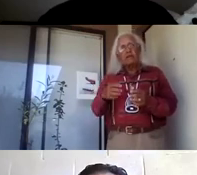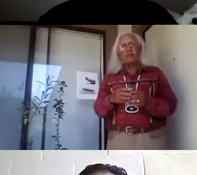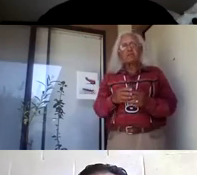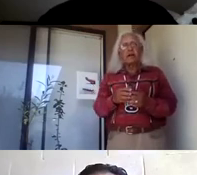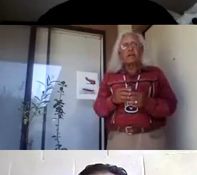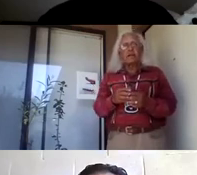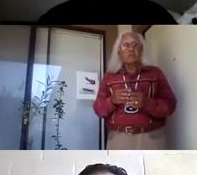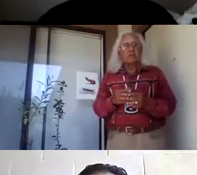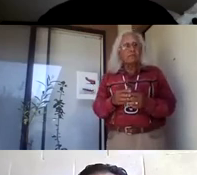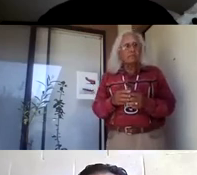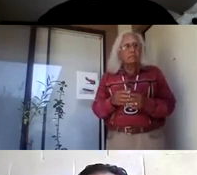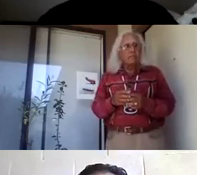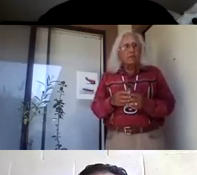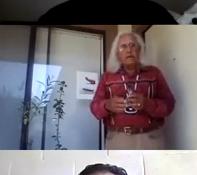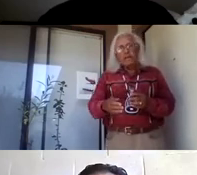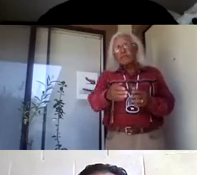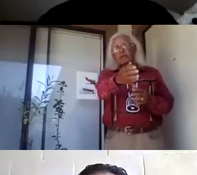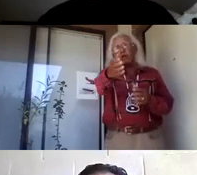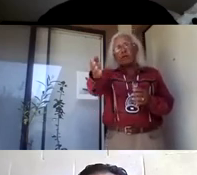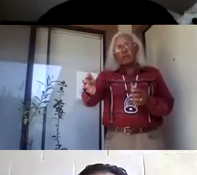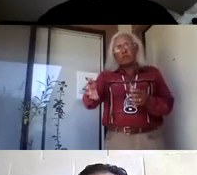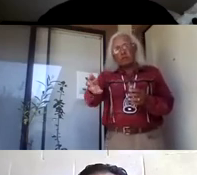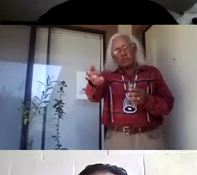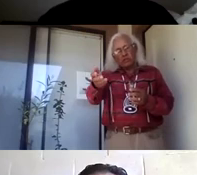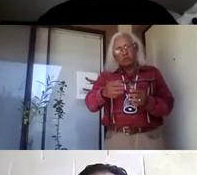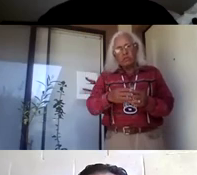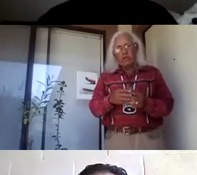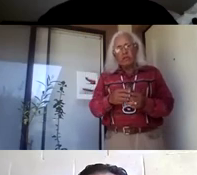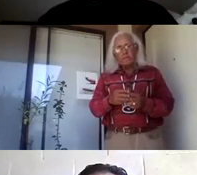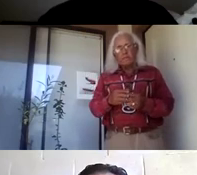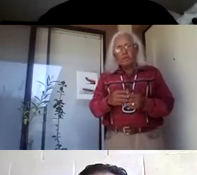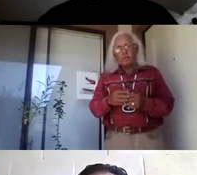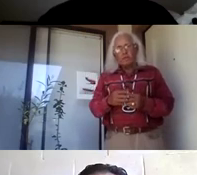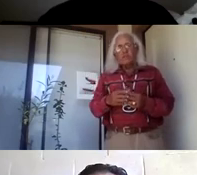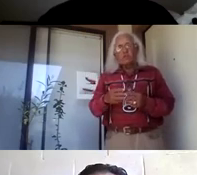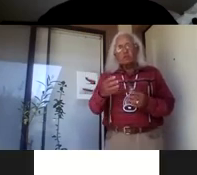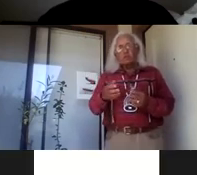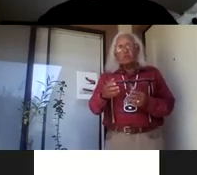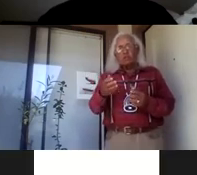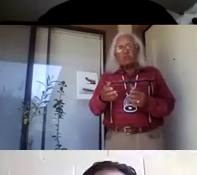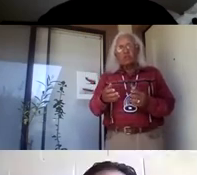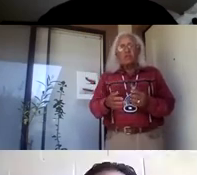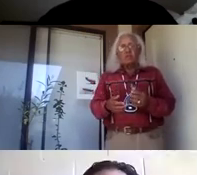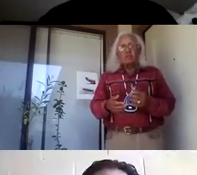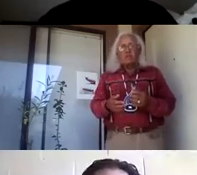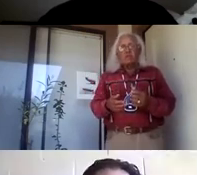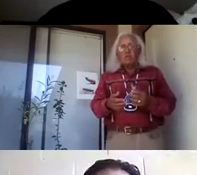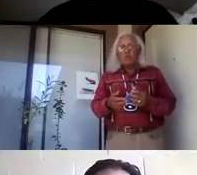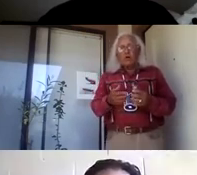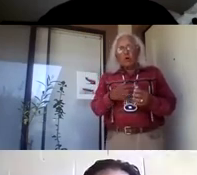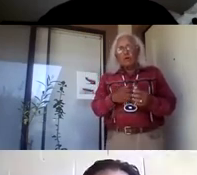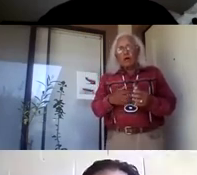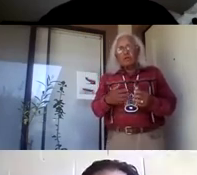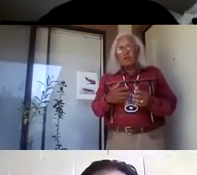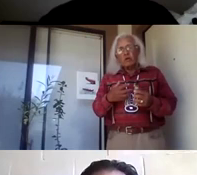they're looking down on us, guiding us today. And I pray for all the students and teachers today, that you learn and teach